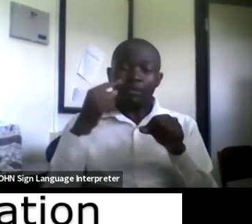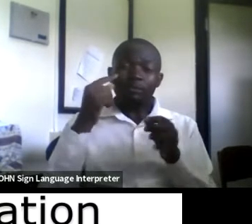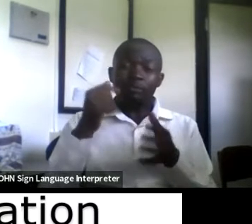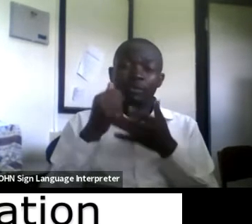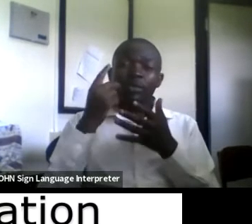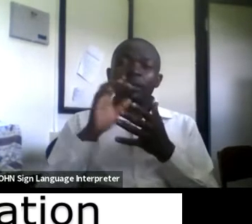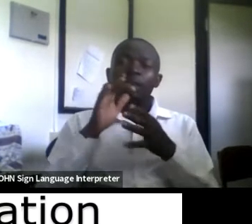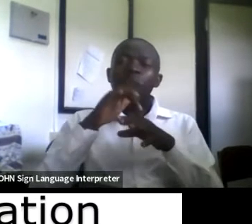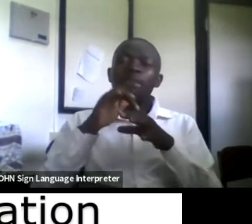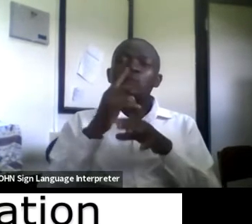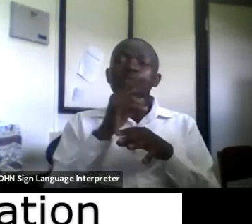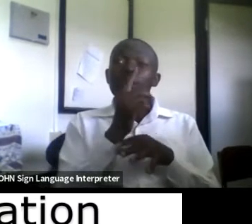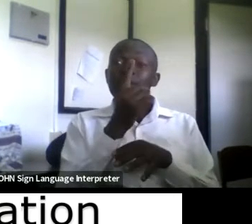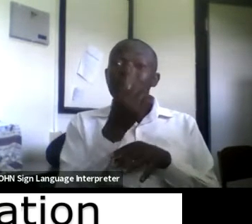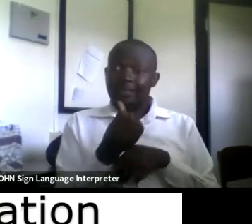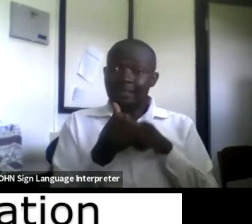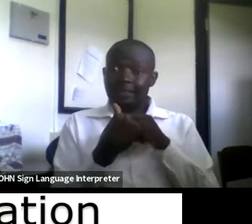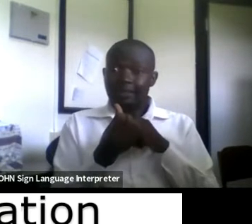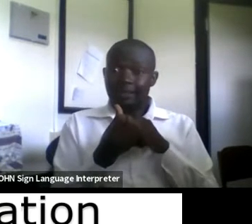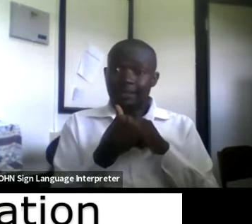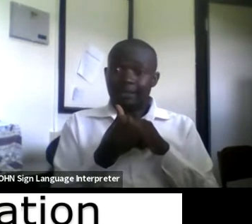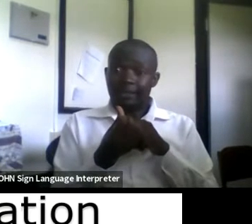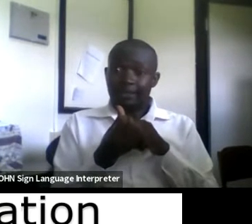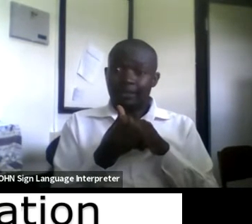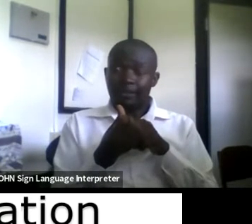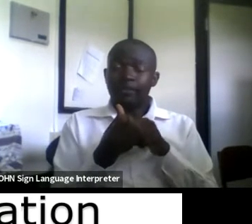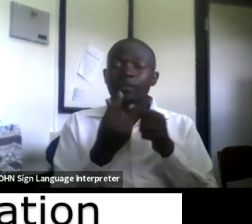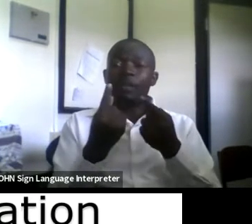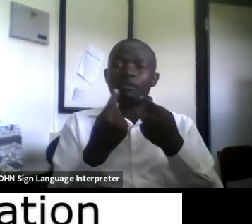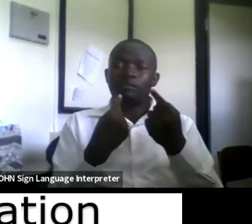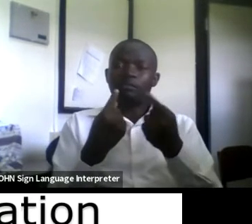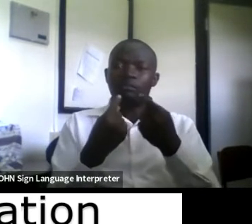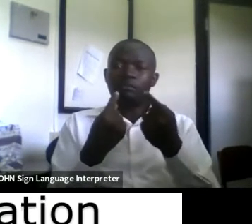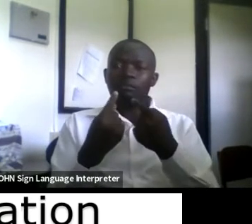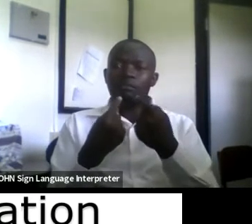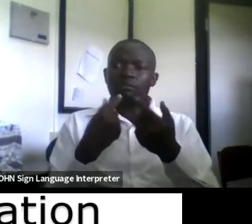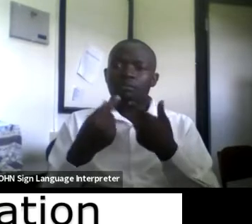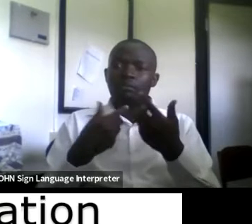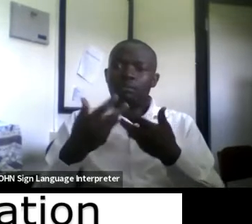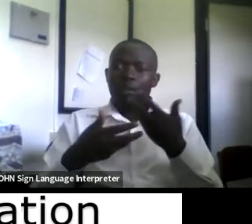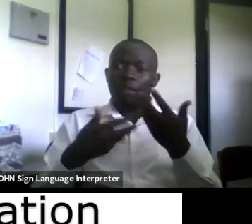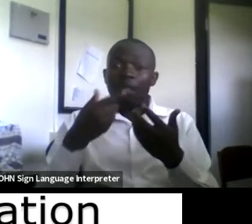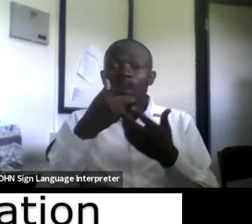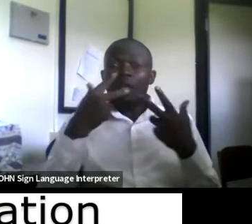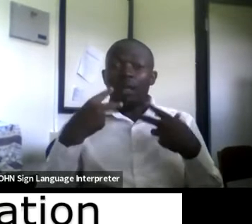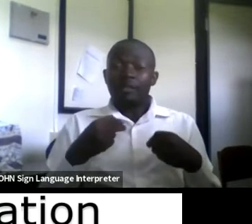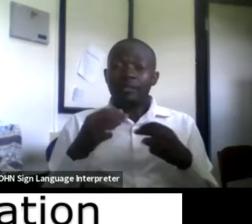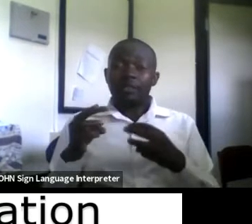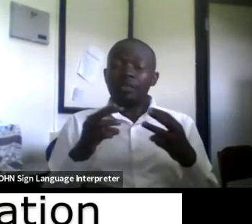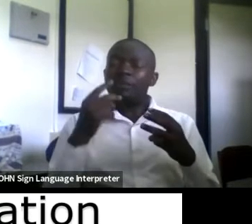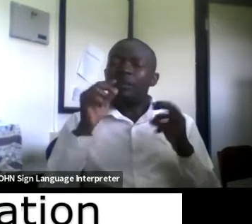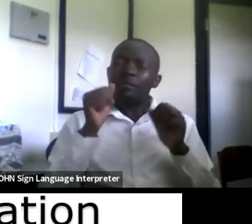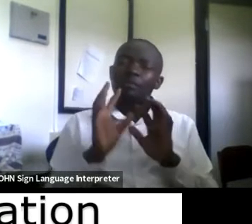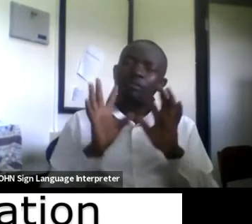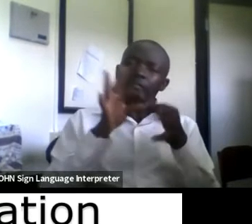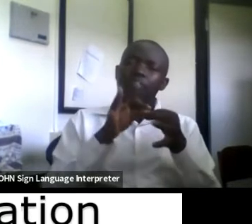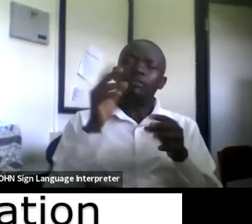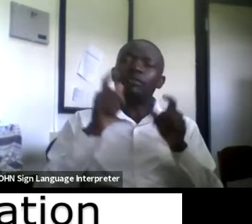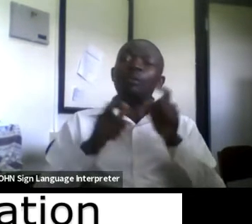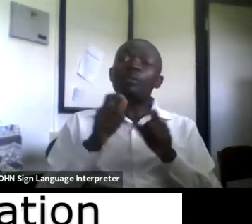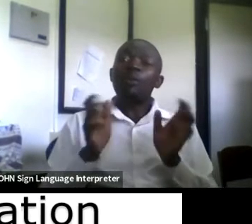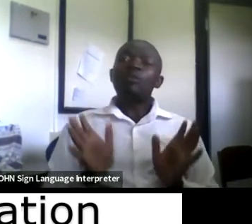in 2016. And it talks about the health system should be for people. It talks about universal